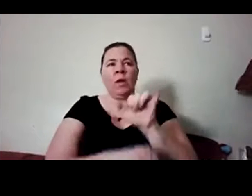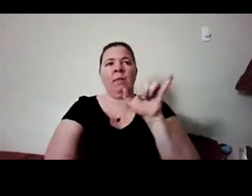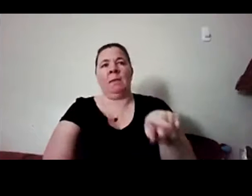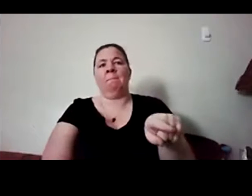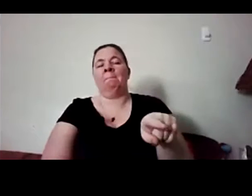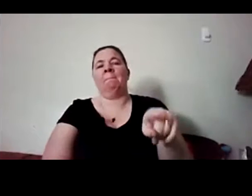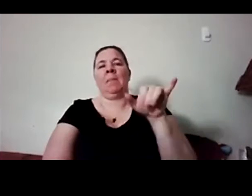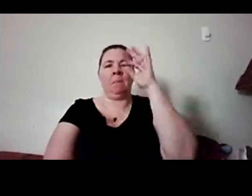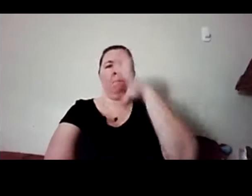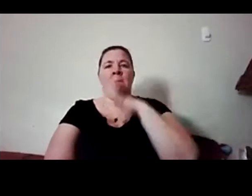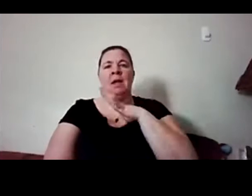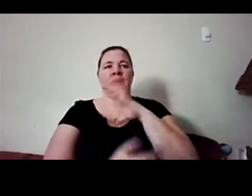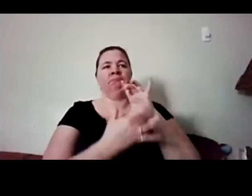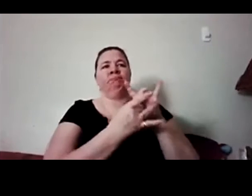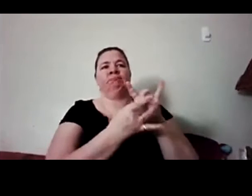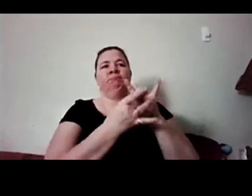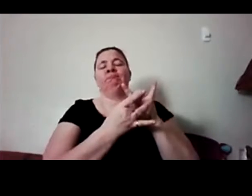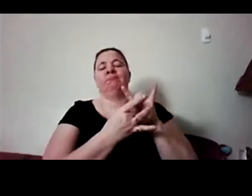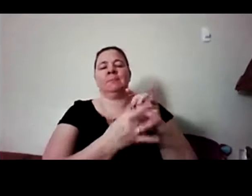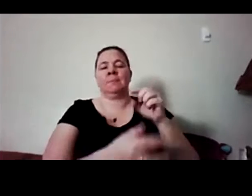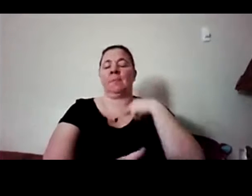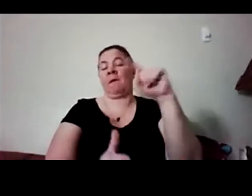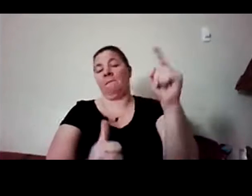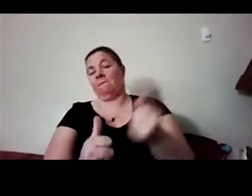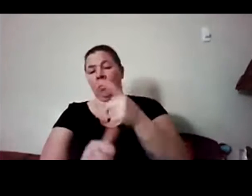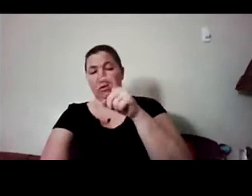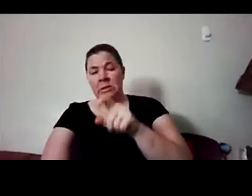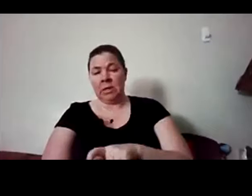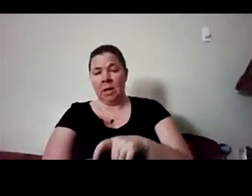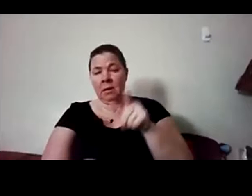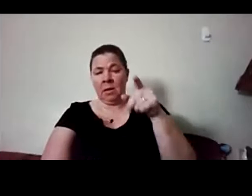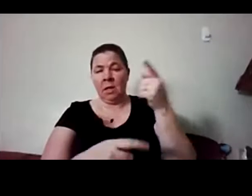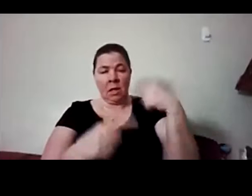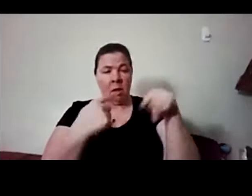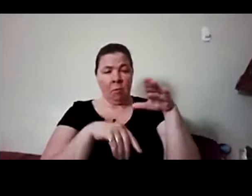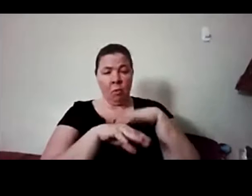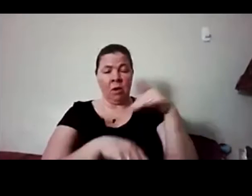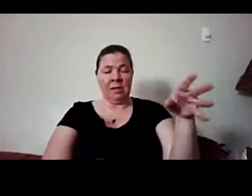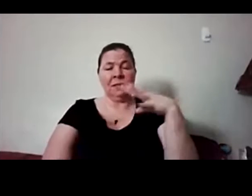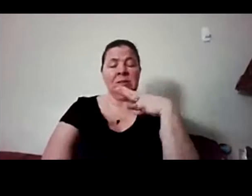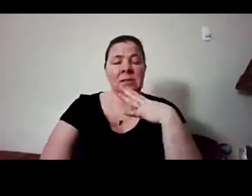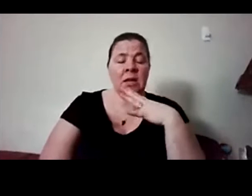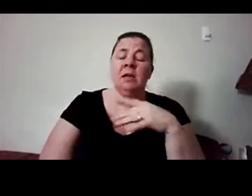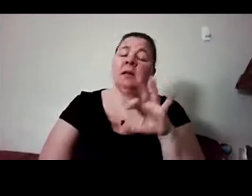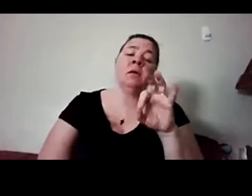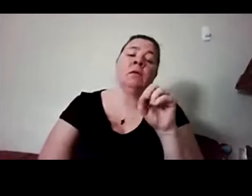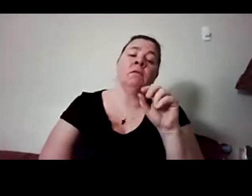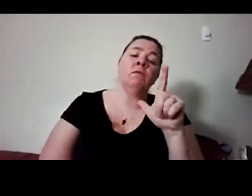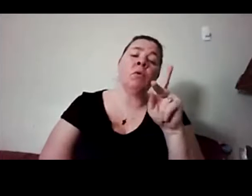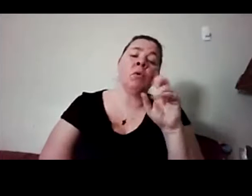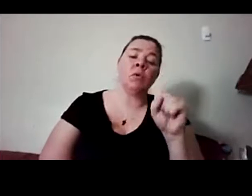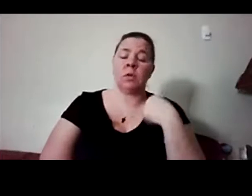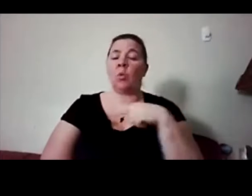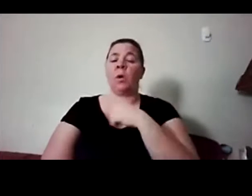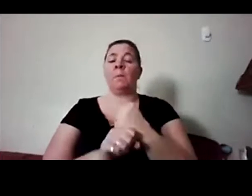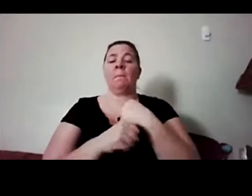listening to Mr. Mufareh for the very first time. And he came on and he said, folks, we have been making a lot